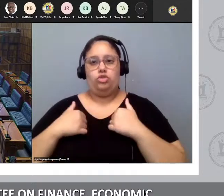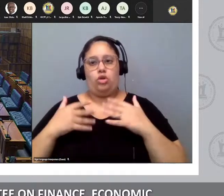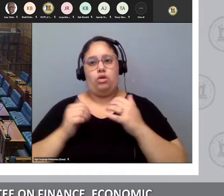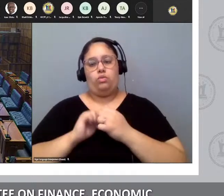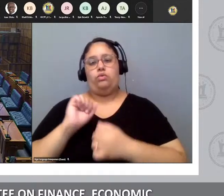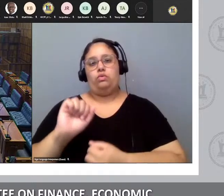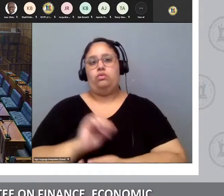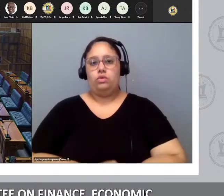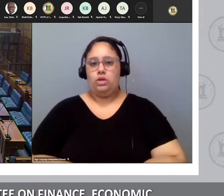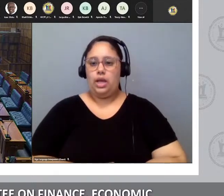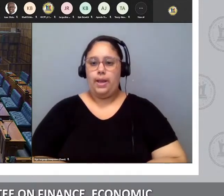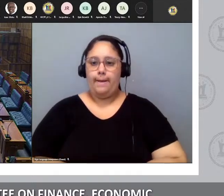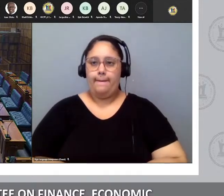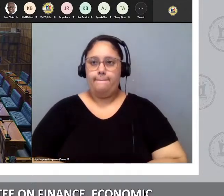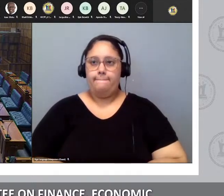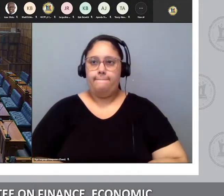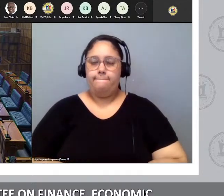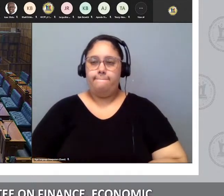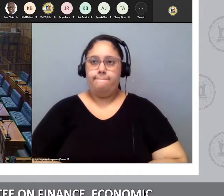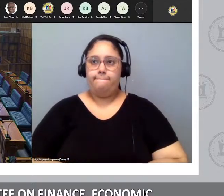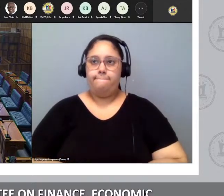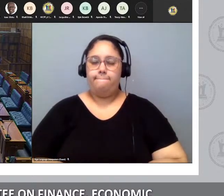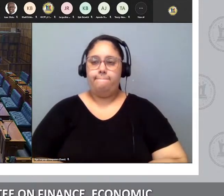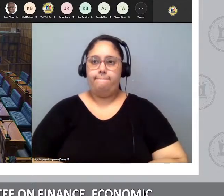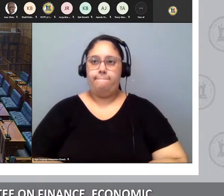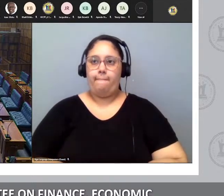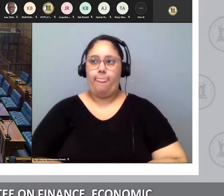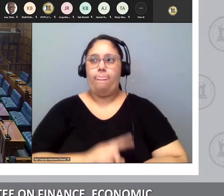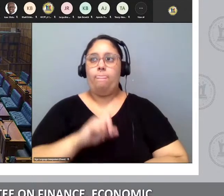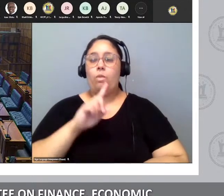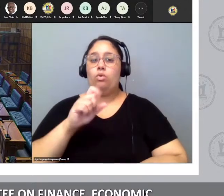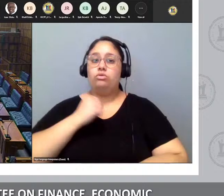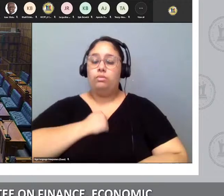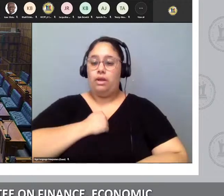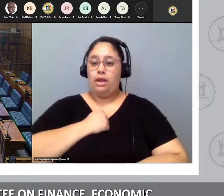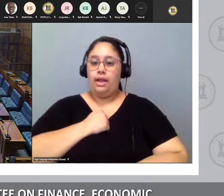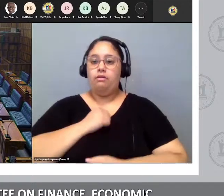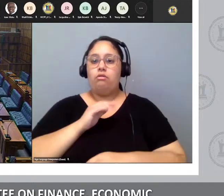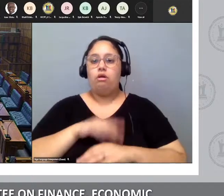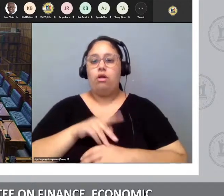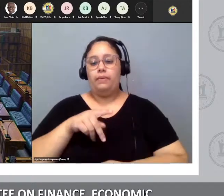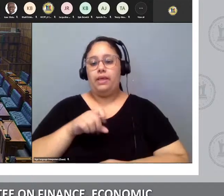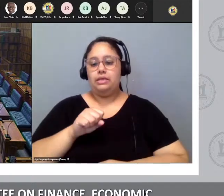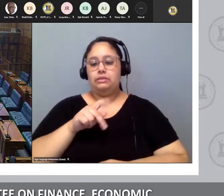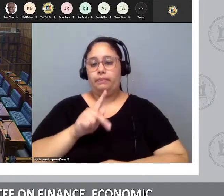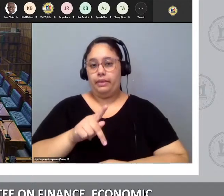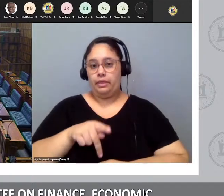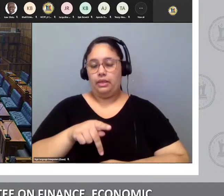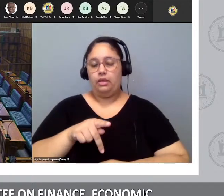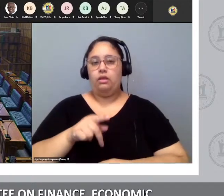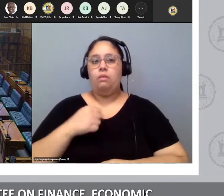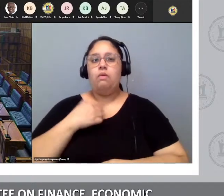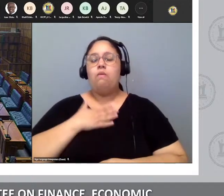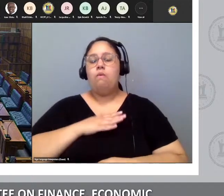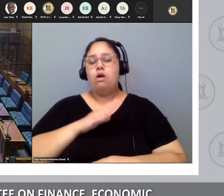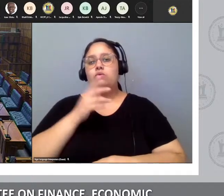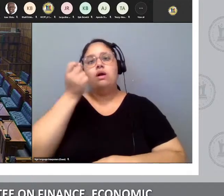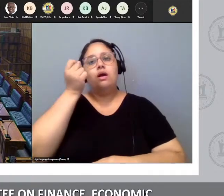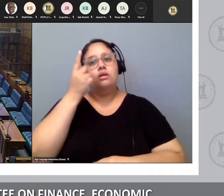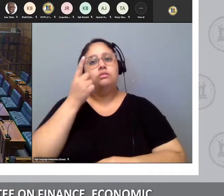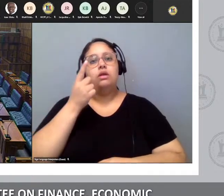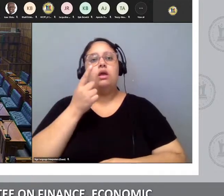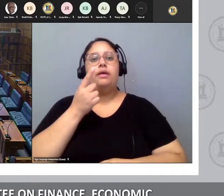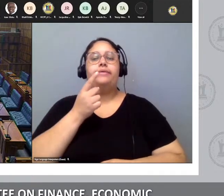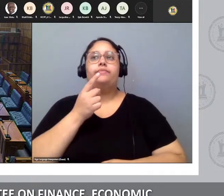with you thank you my my my question I think is on the PSPs I just want to understand